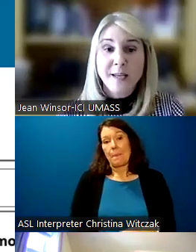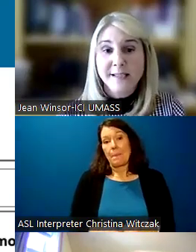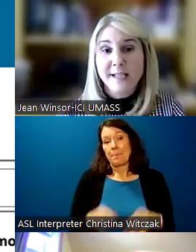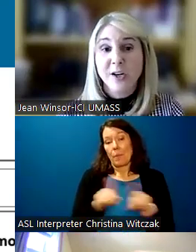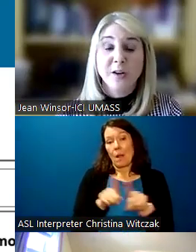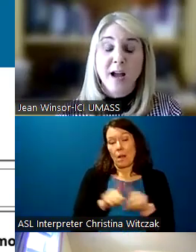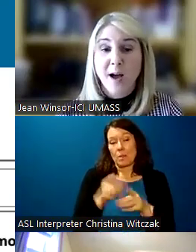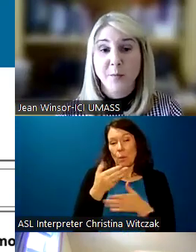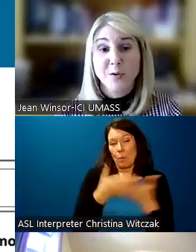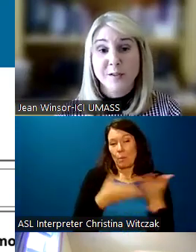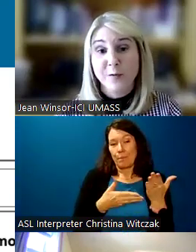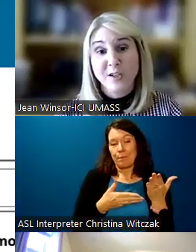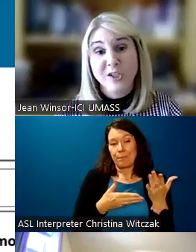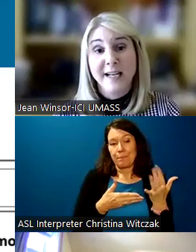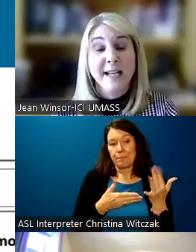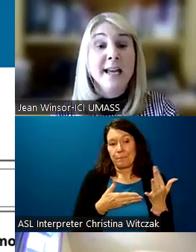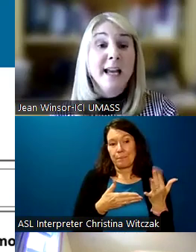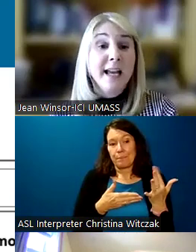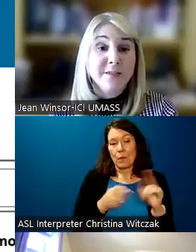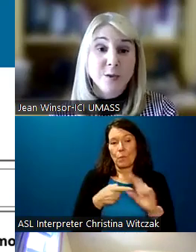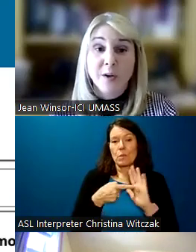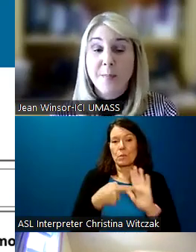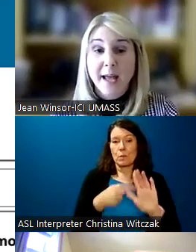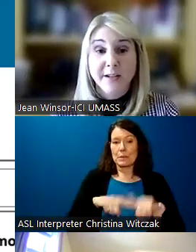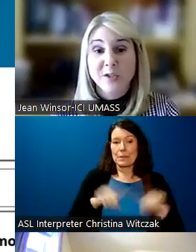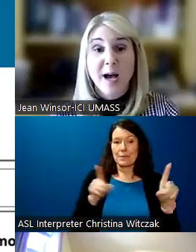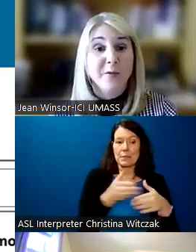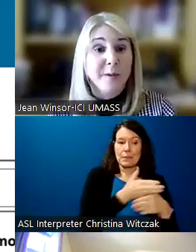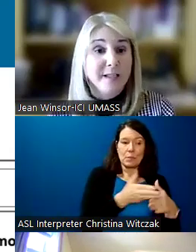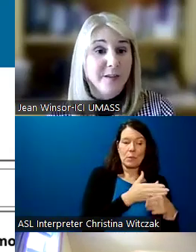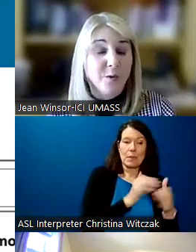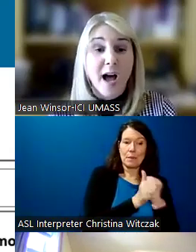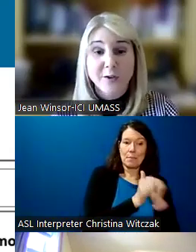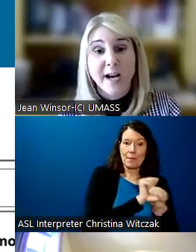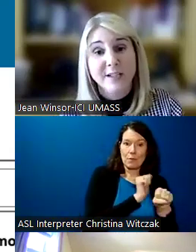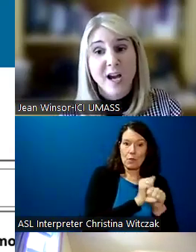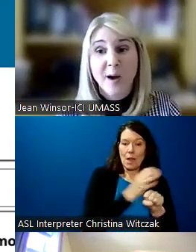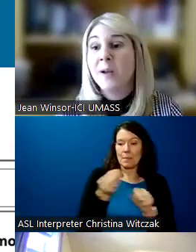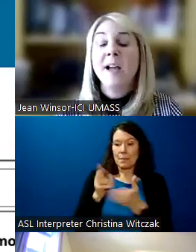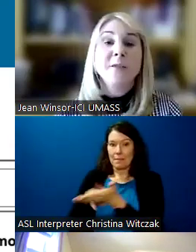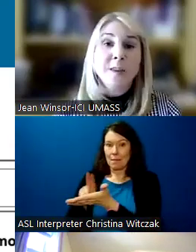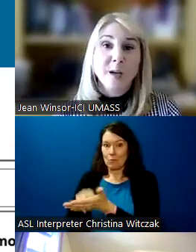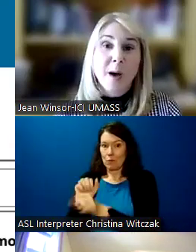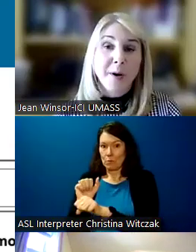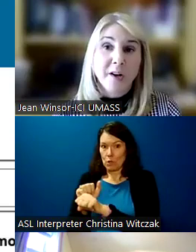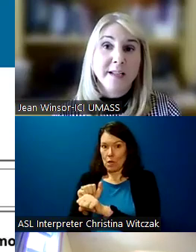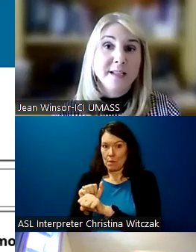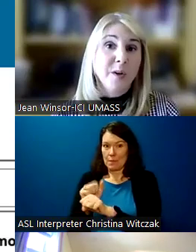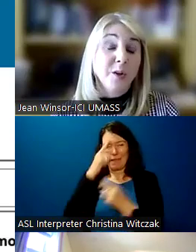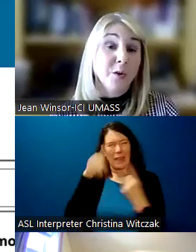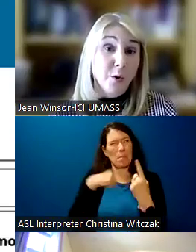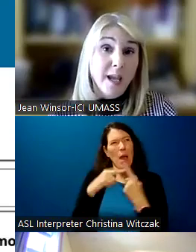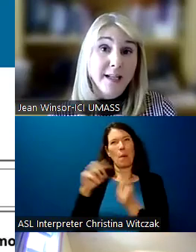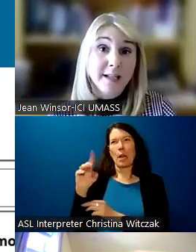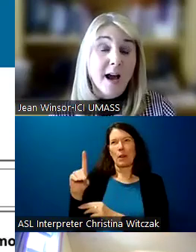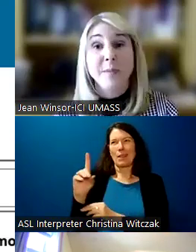also a piece here where they're differentiating individual competitive job from individual contracted job. If you think about Maryland and where